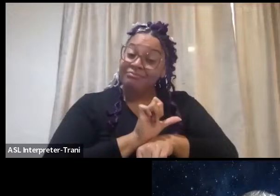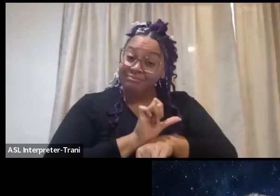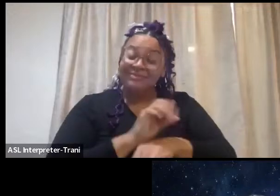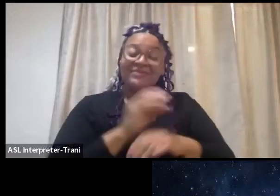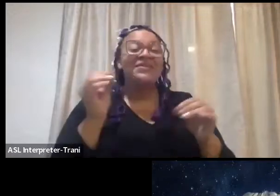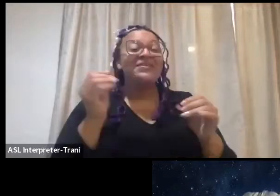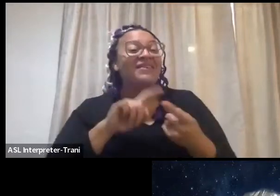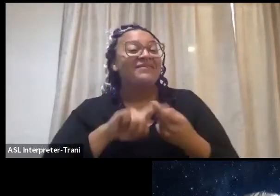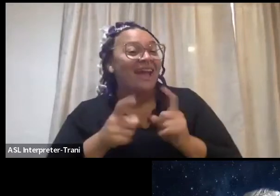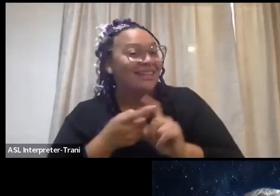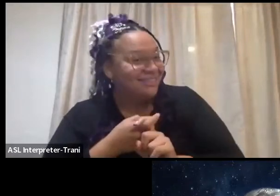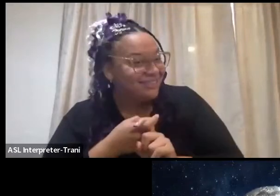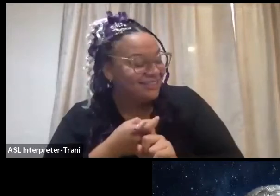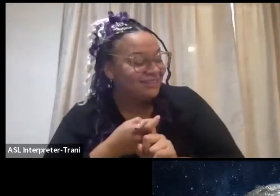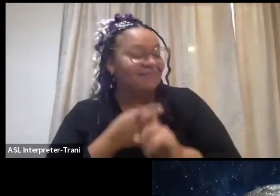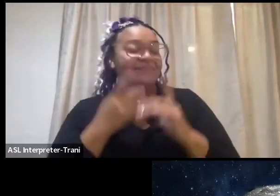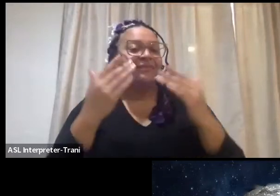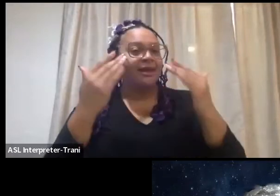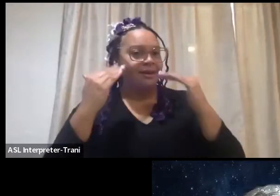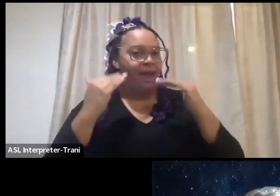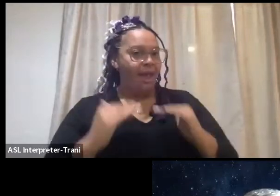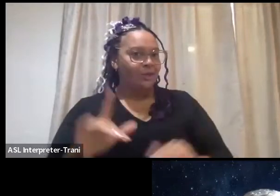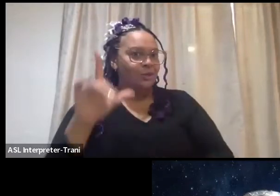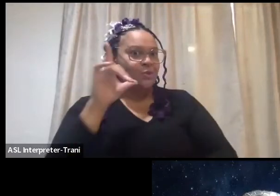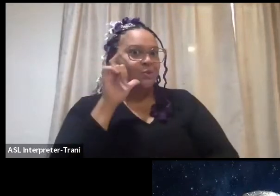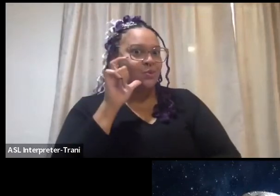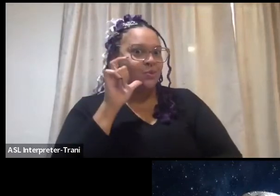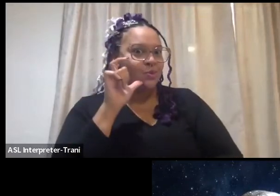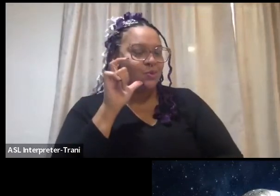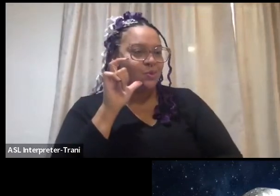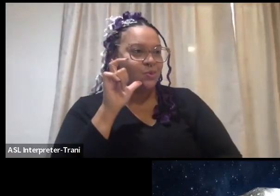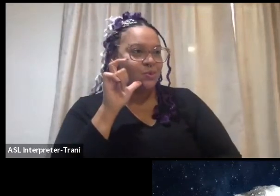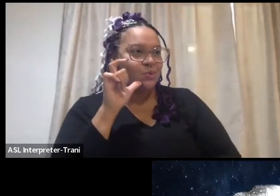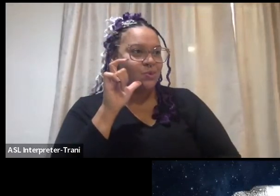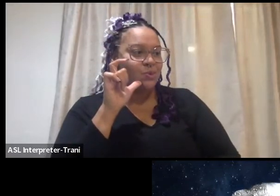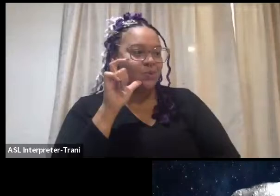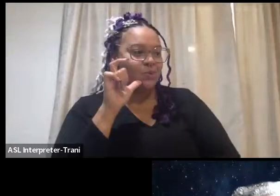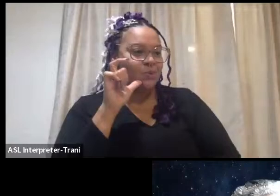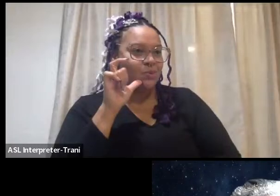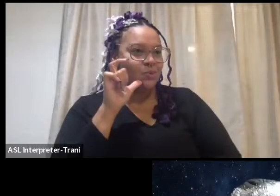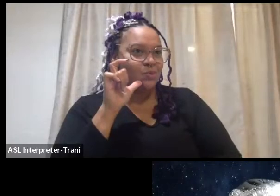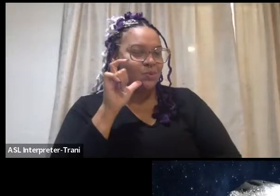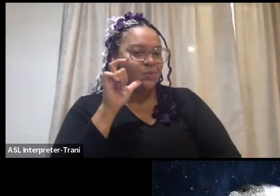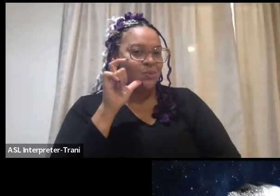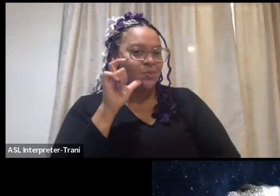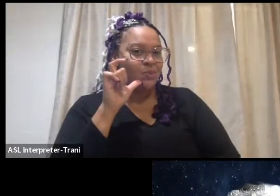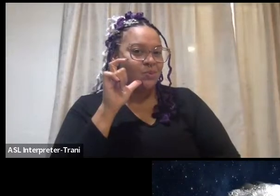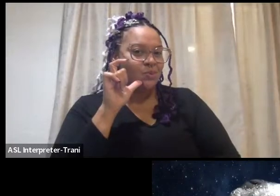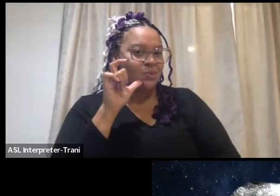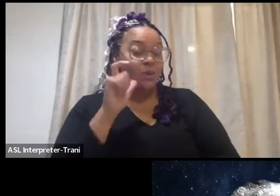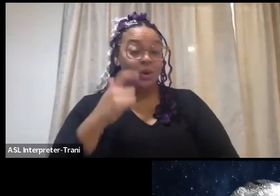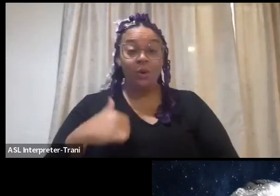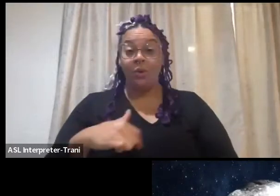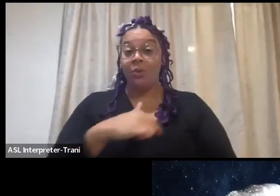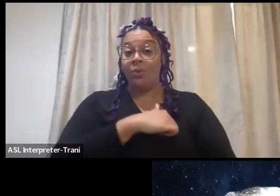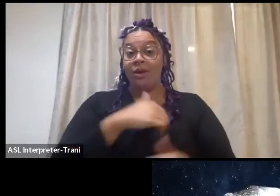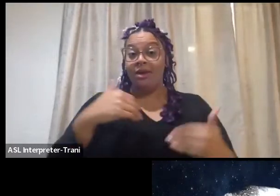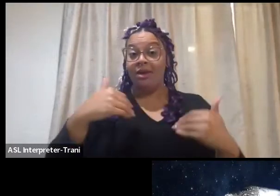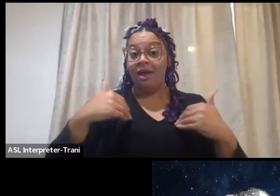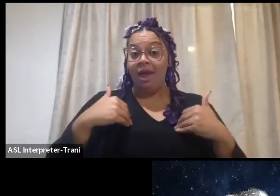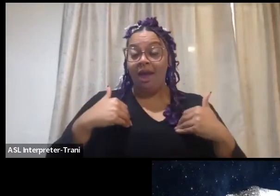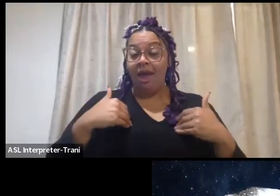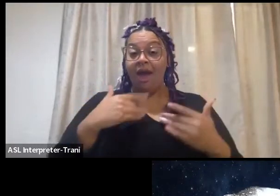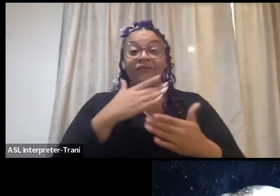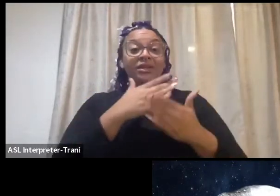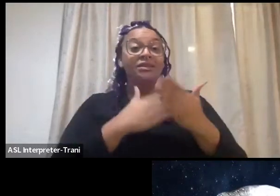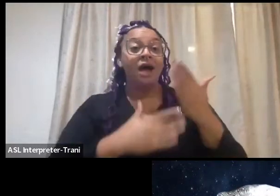friends. So next up, let me check. Do we have any Taurus